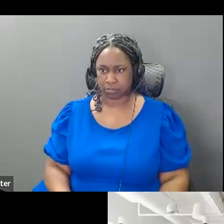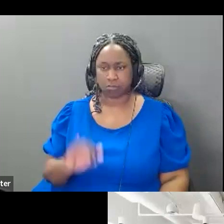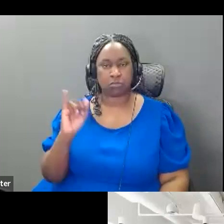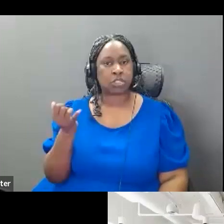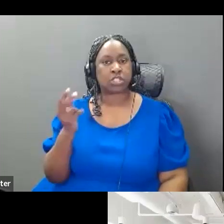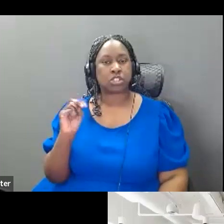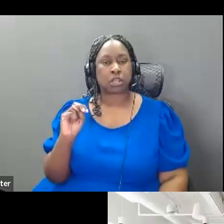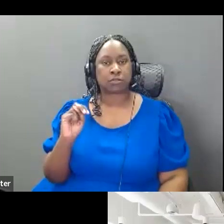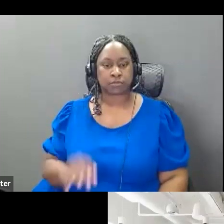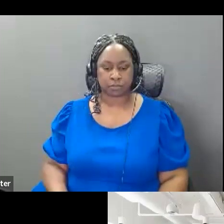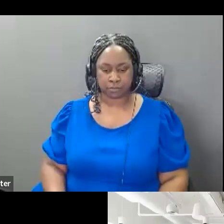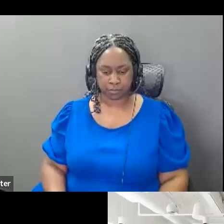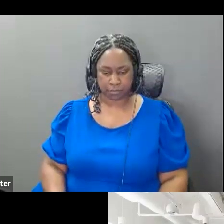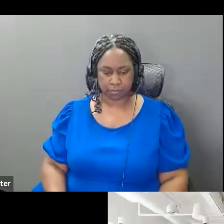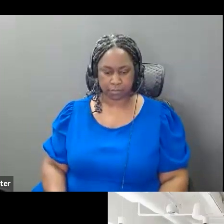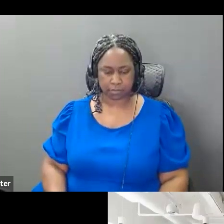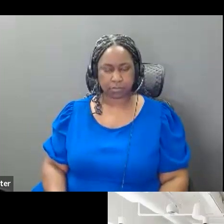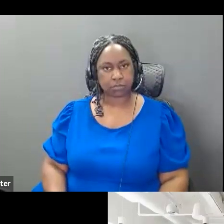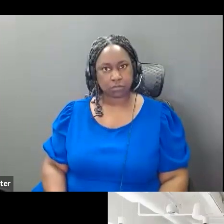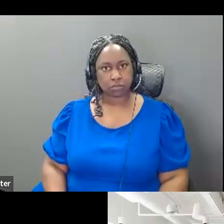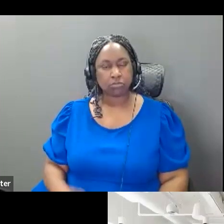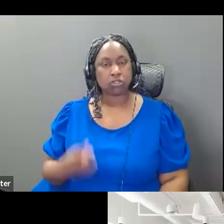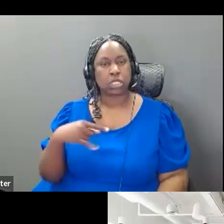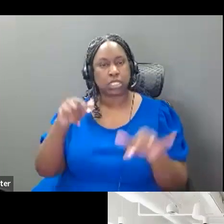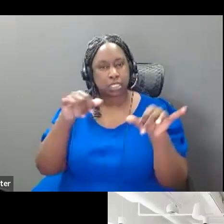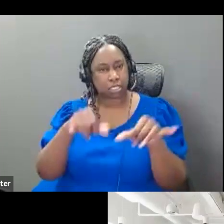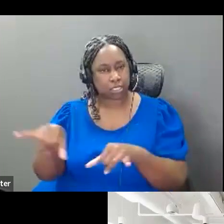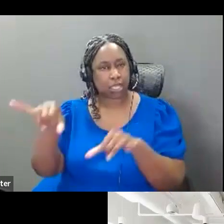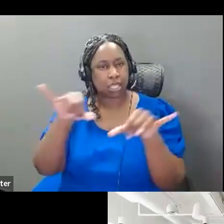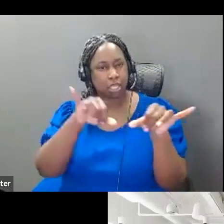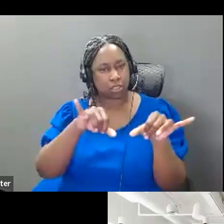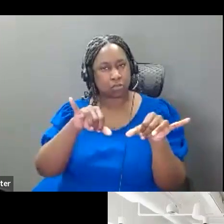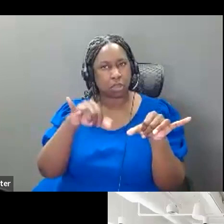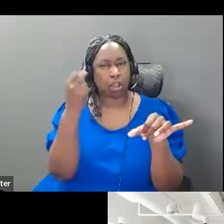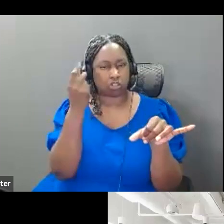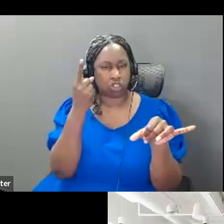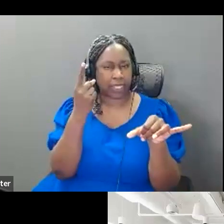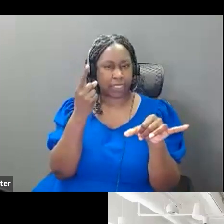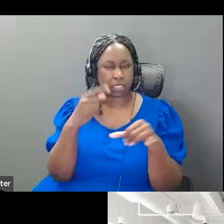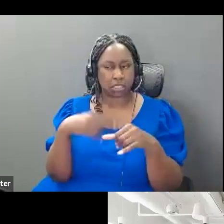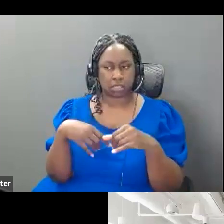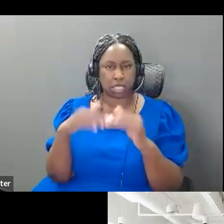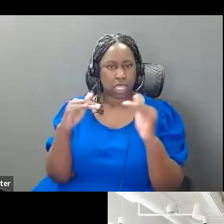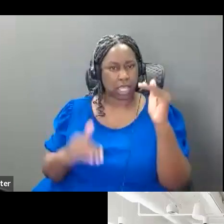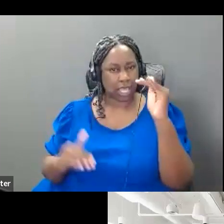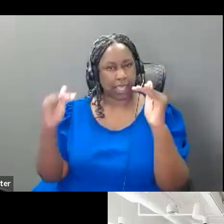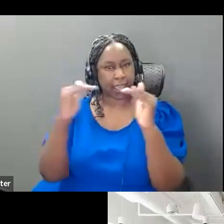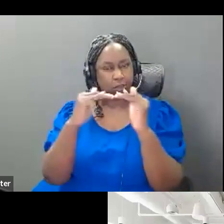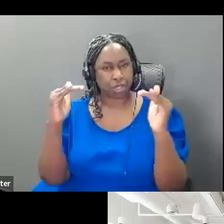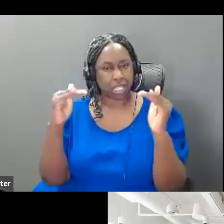So, we all kind of have the same kind of culture and understanding of what equity and inclusion means to us. So we don't kind of have to have